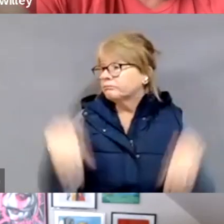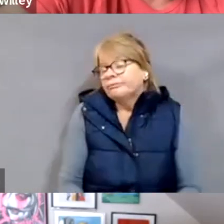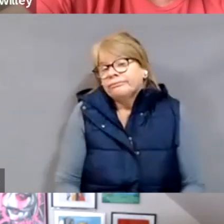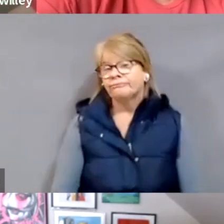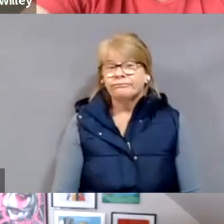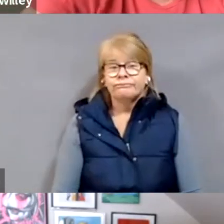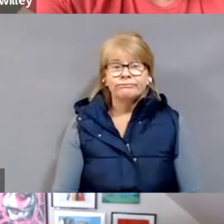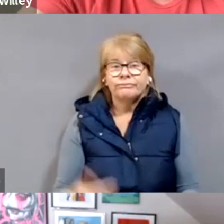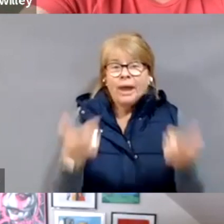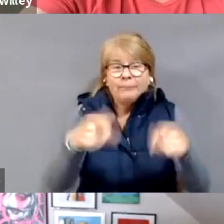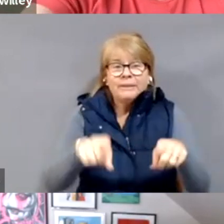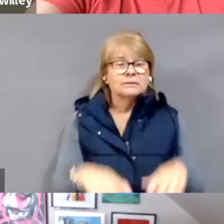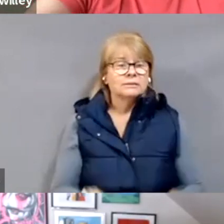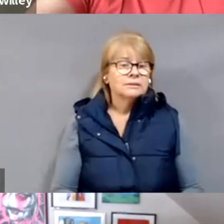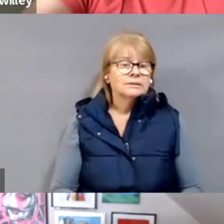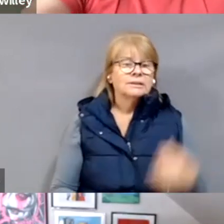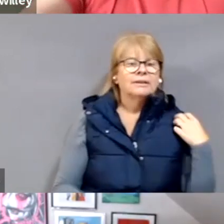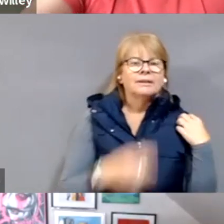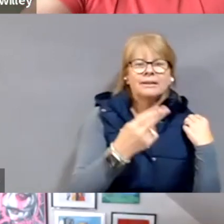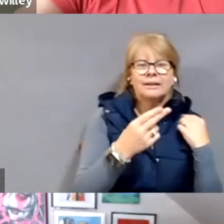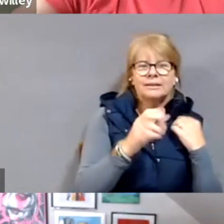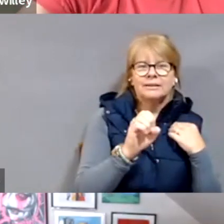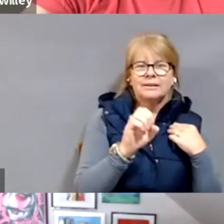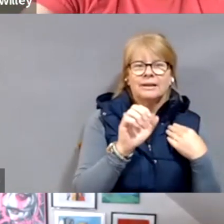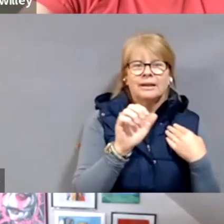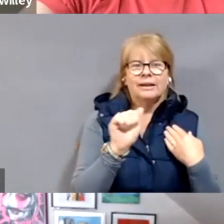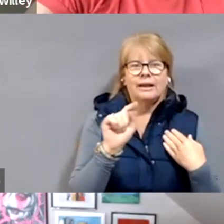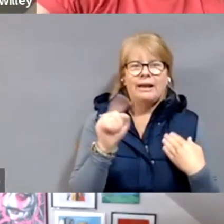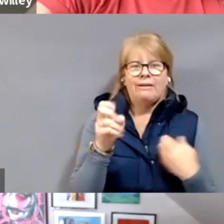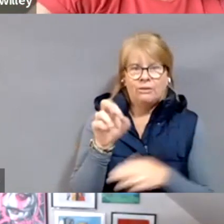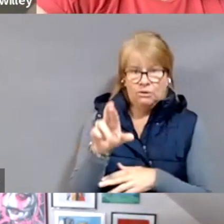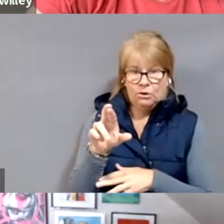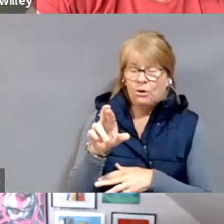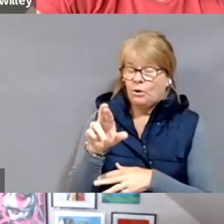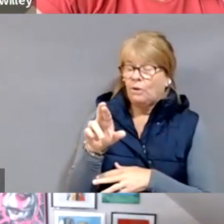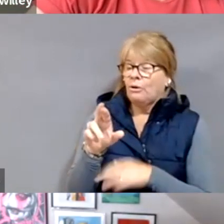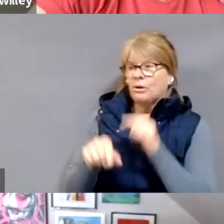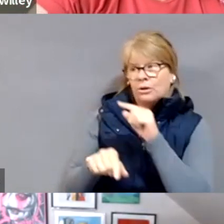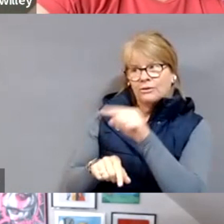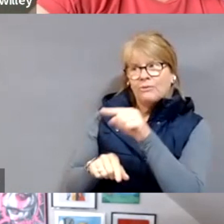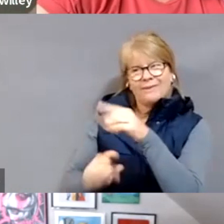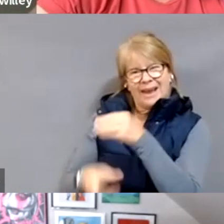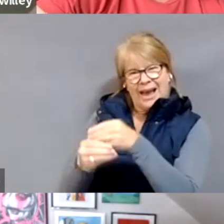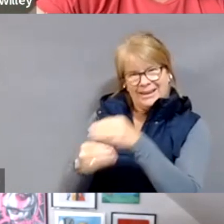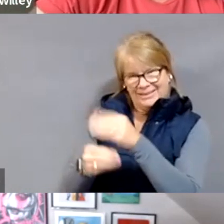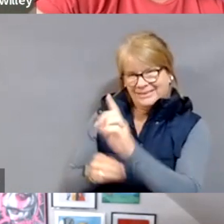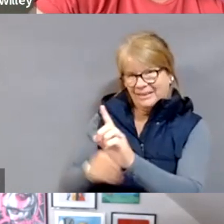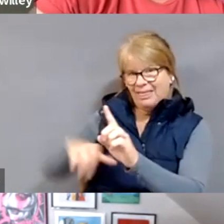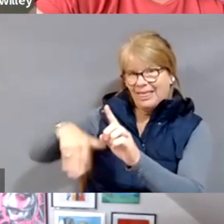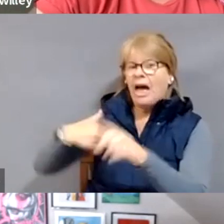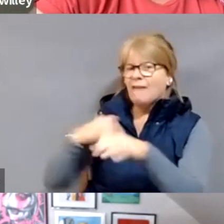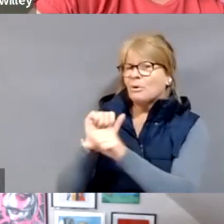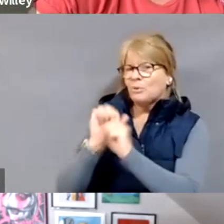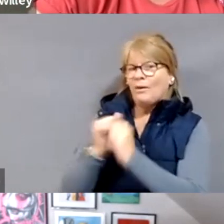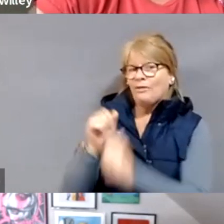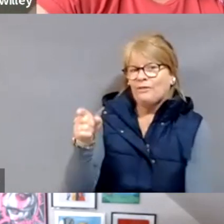ubiquitous. It's all good. The other thing that you haven't factored in though yet, Leon, yeah. and I say this as somebody who has worked with Leon,